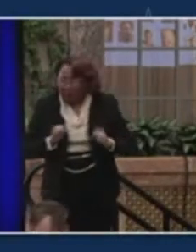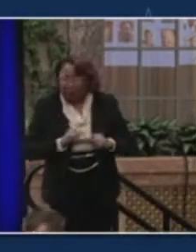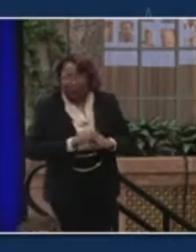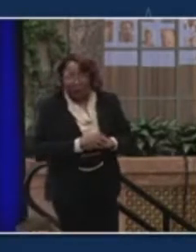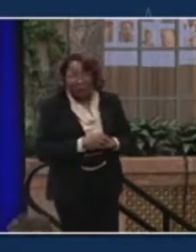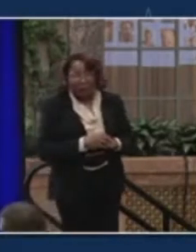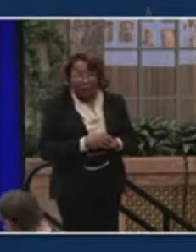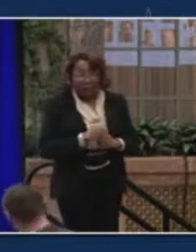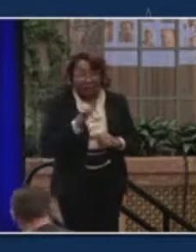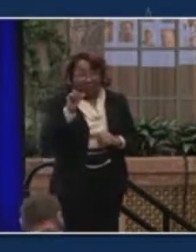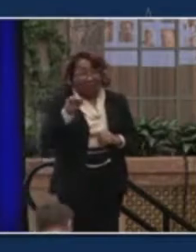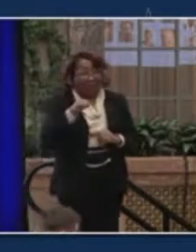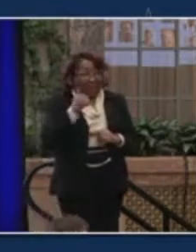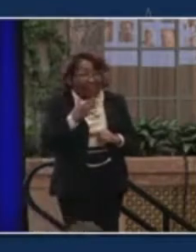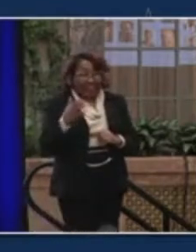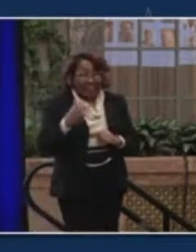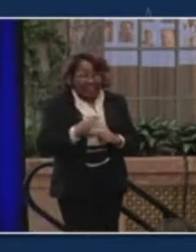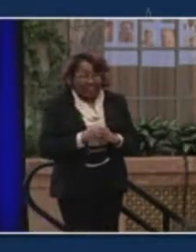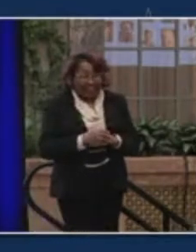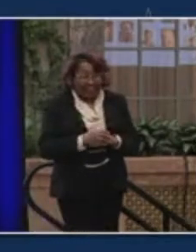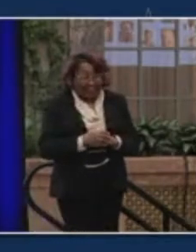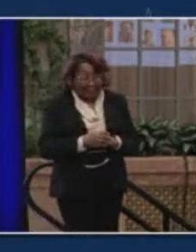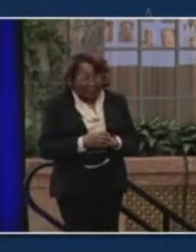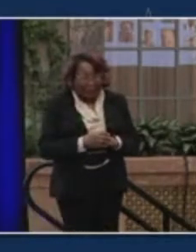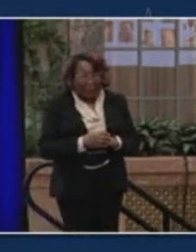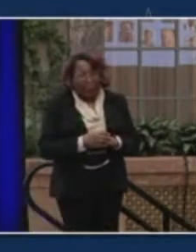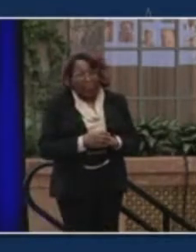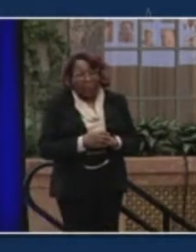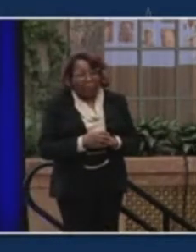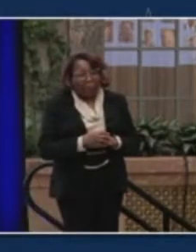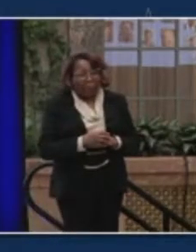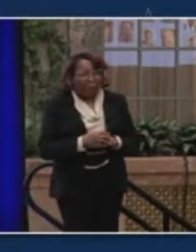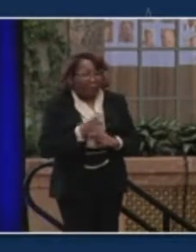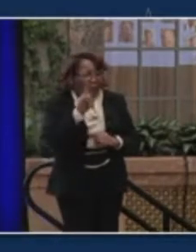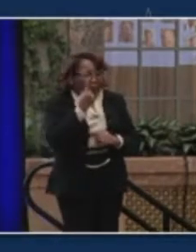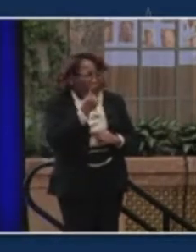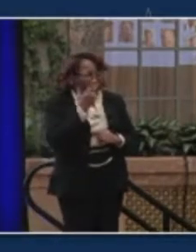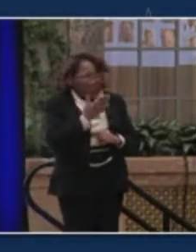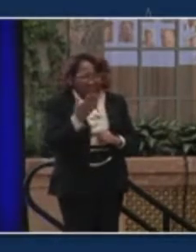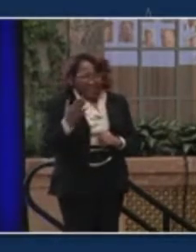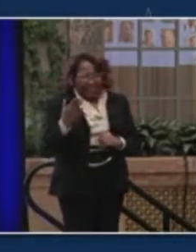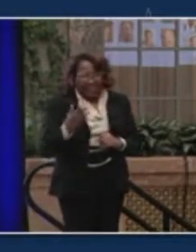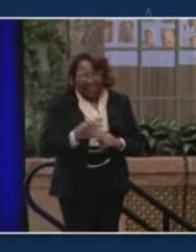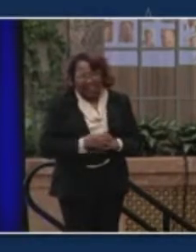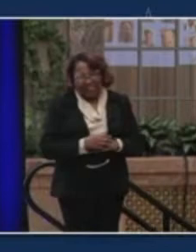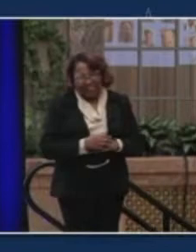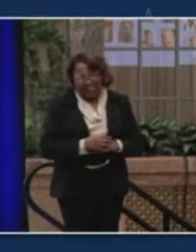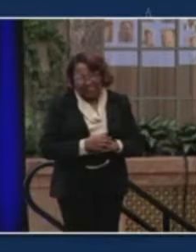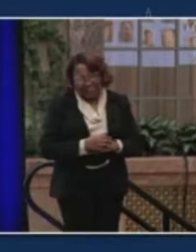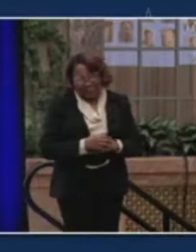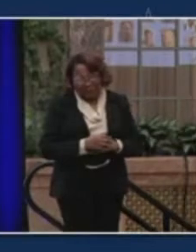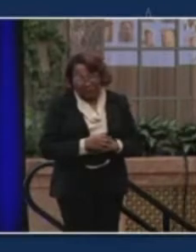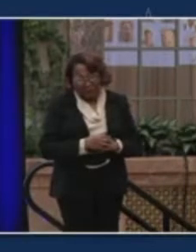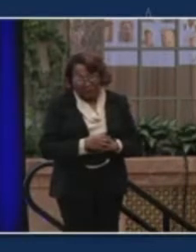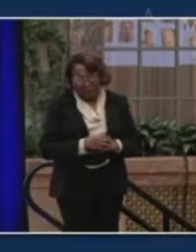the other thing we talk about voter registration, one of the things,